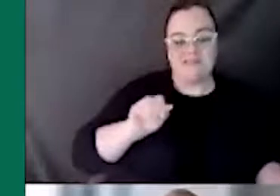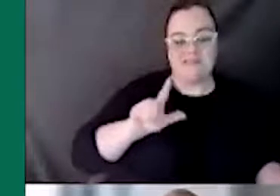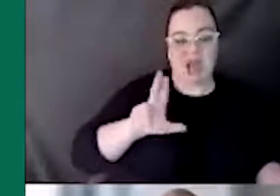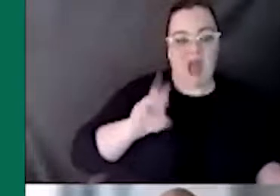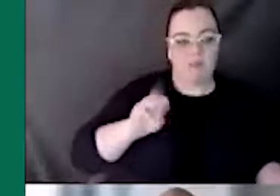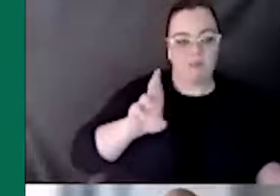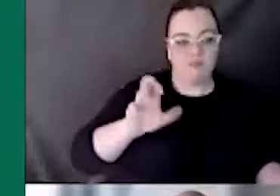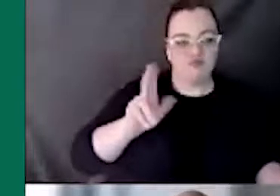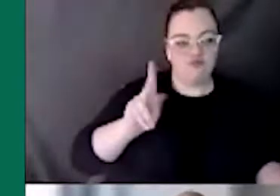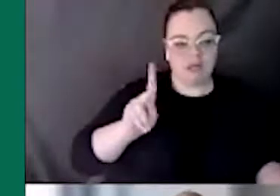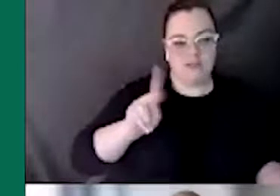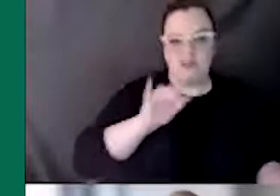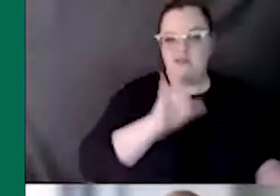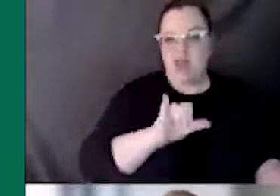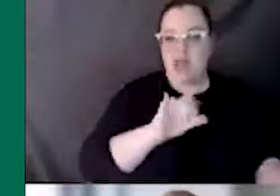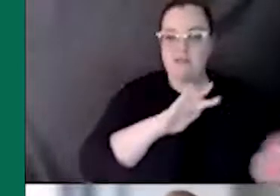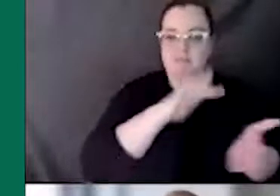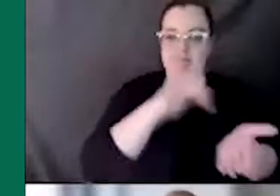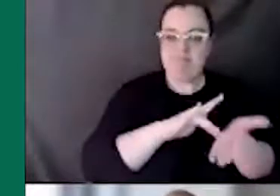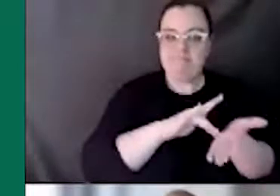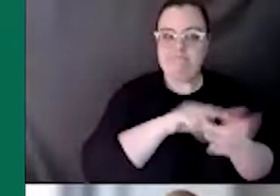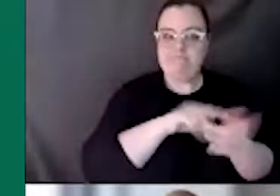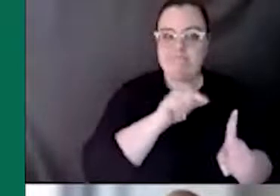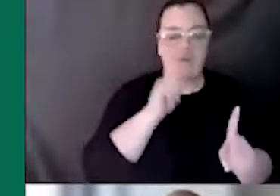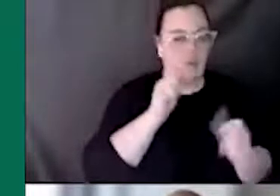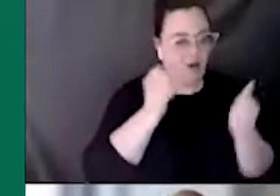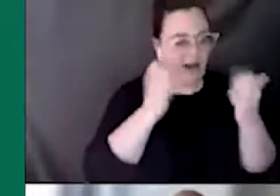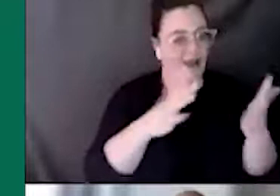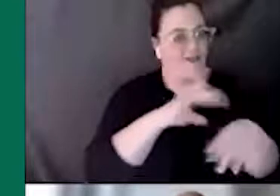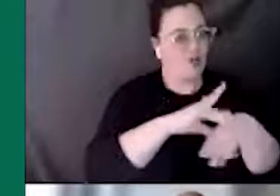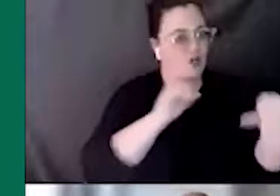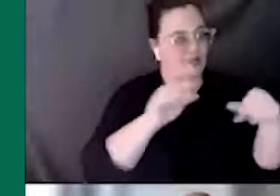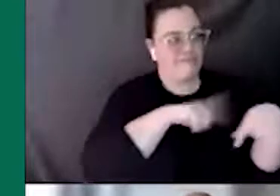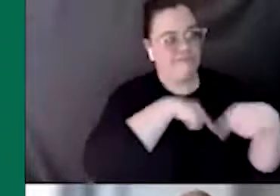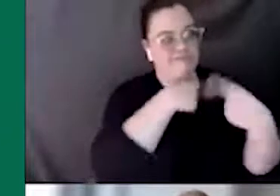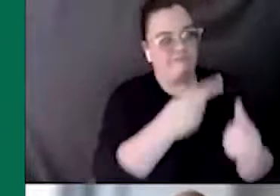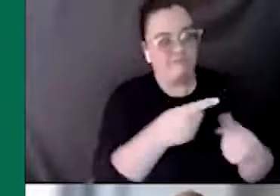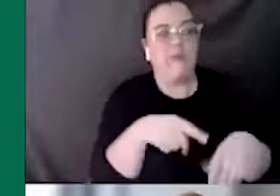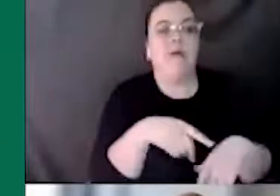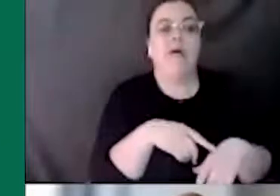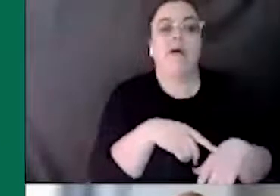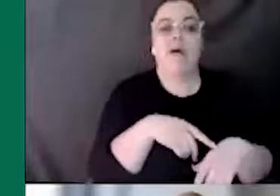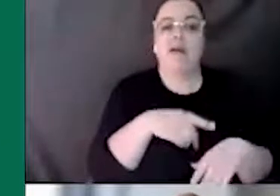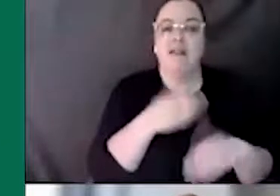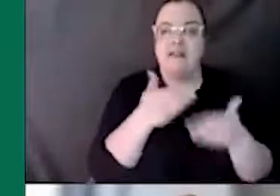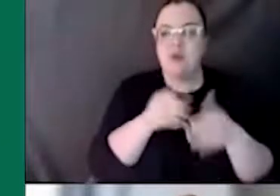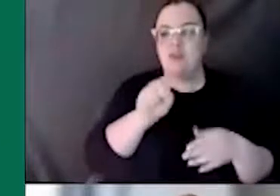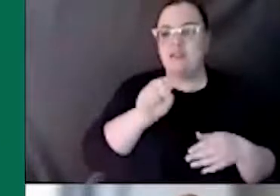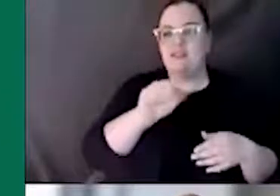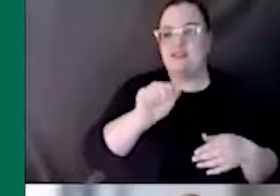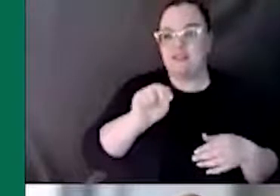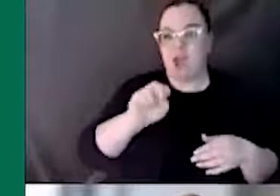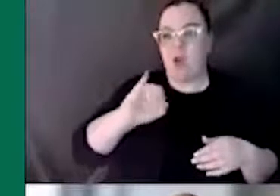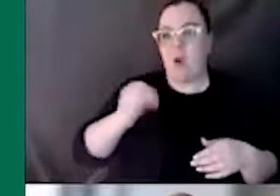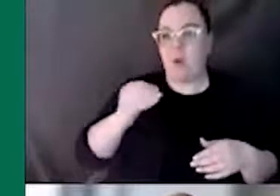a familiar epicentral location for a lot of earthquakes over the past couple decades. And it's outside of San Jose.